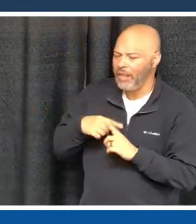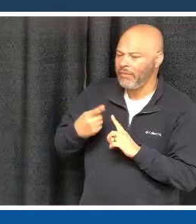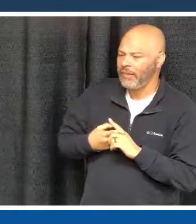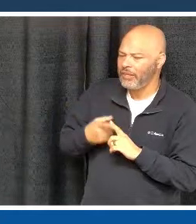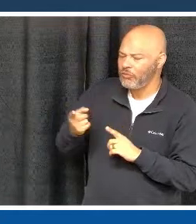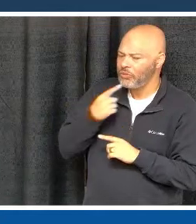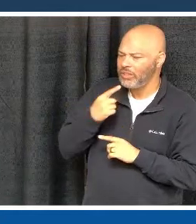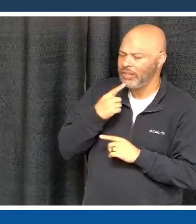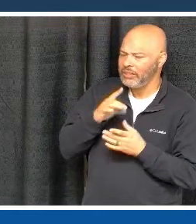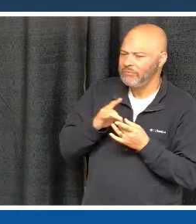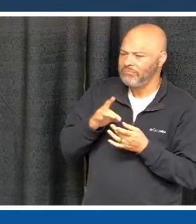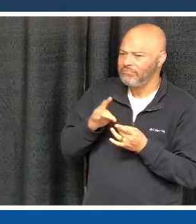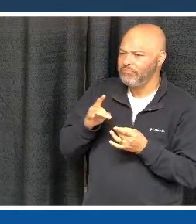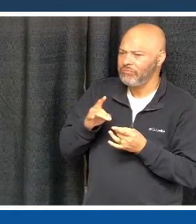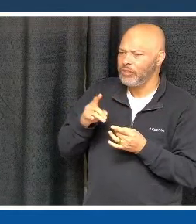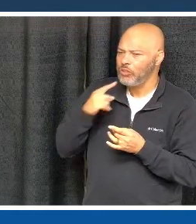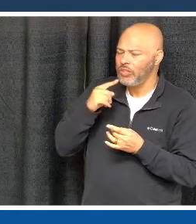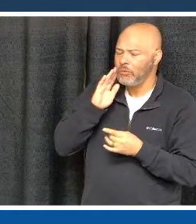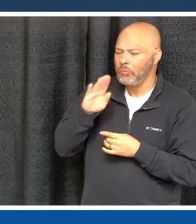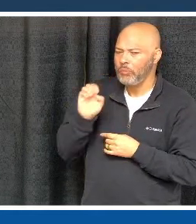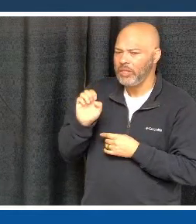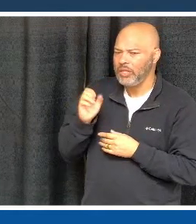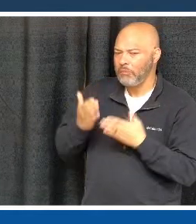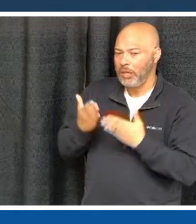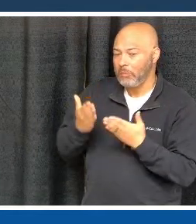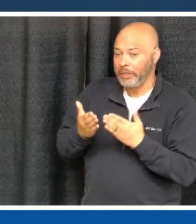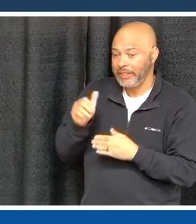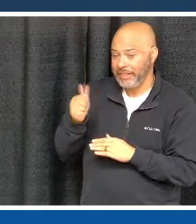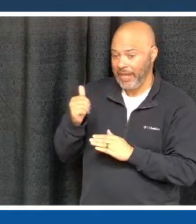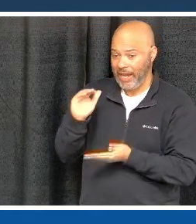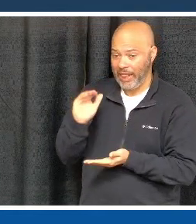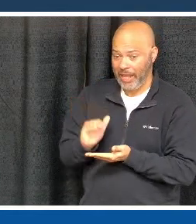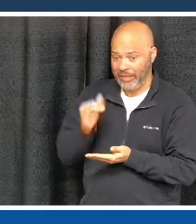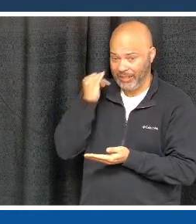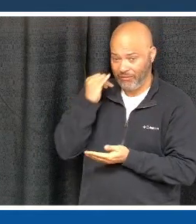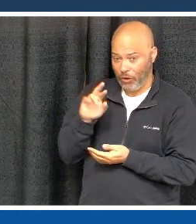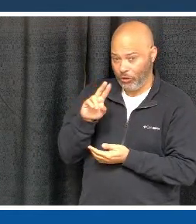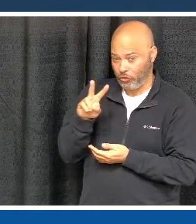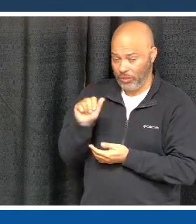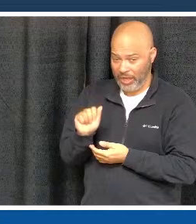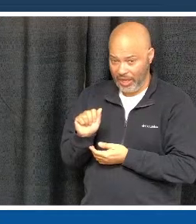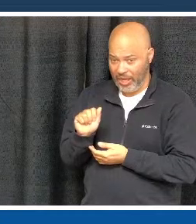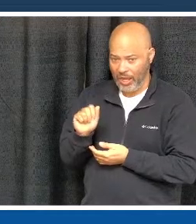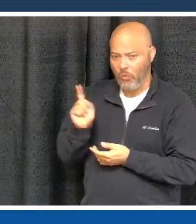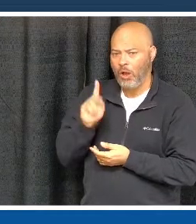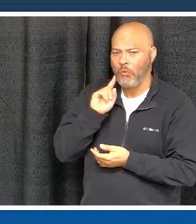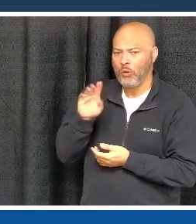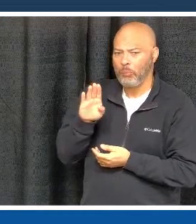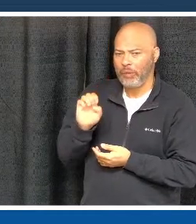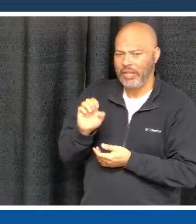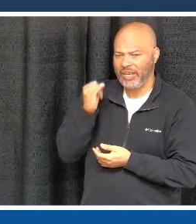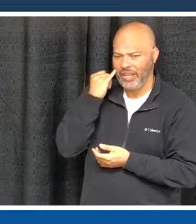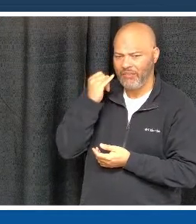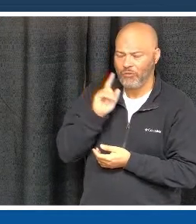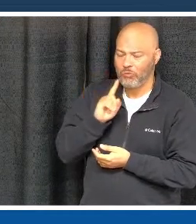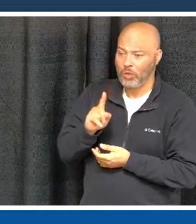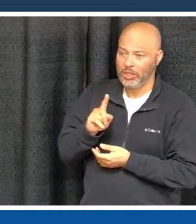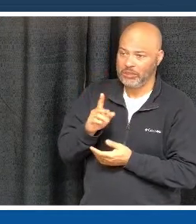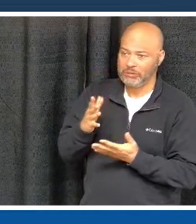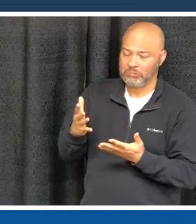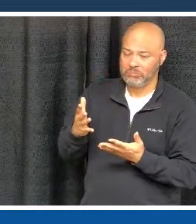you talked about, you said it would be maybe 10 less if it was R2A. What would it be if it